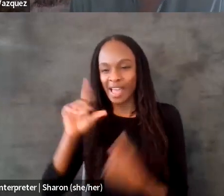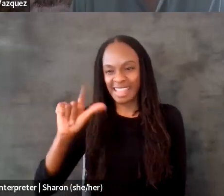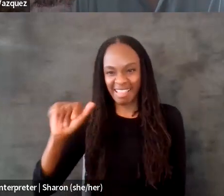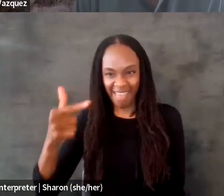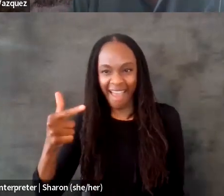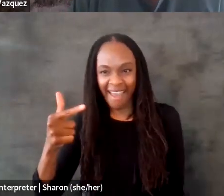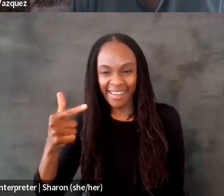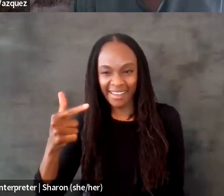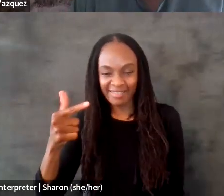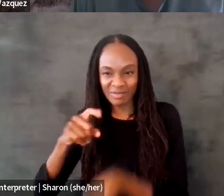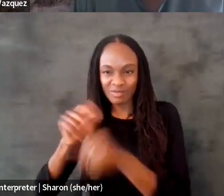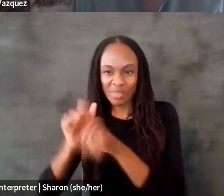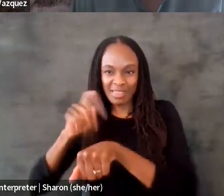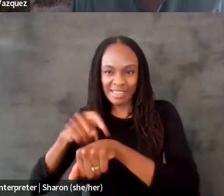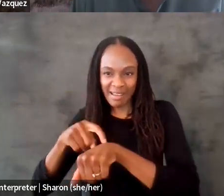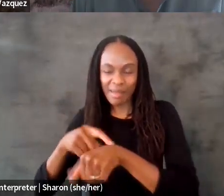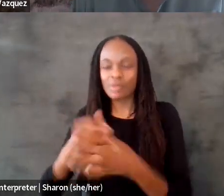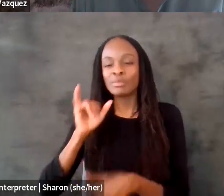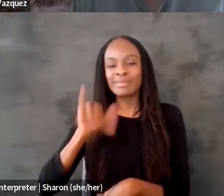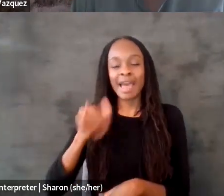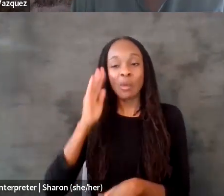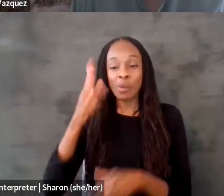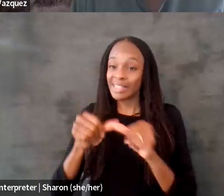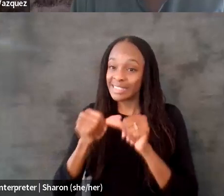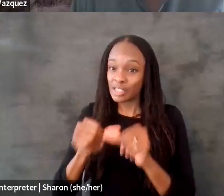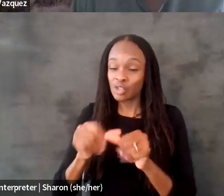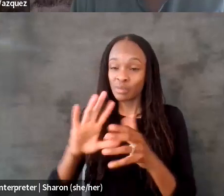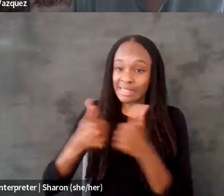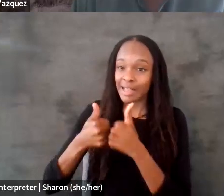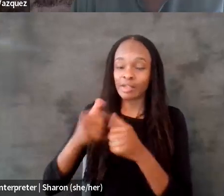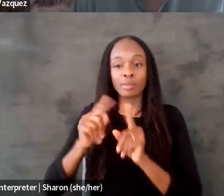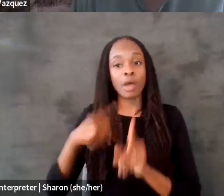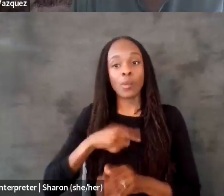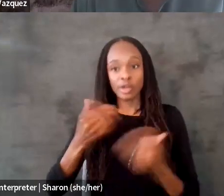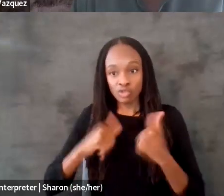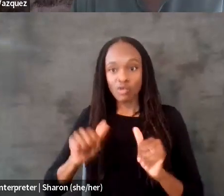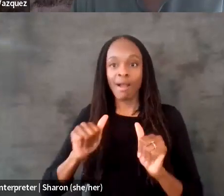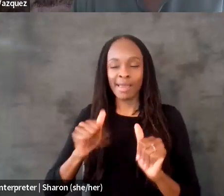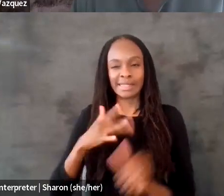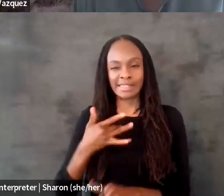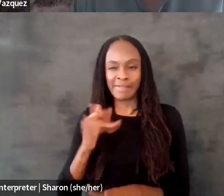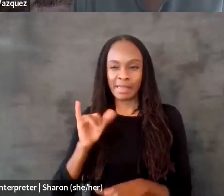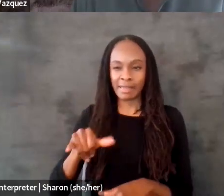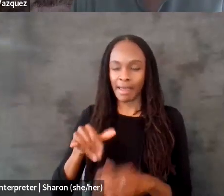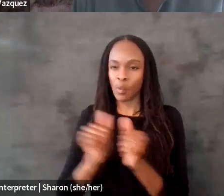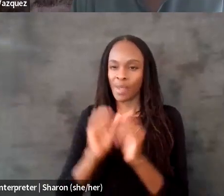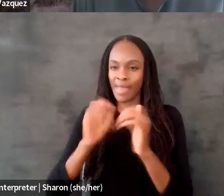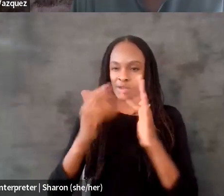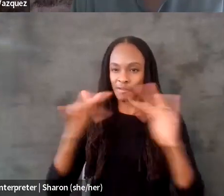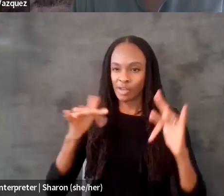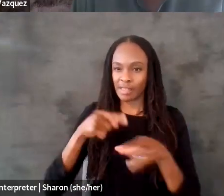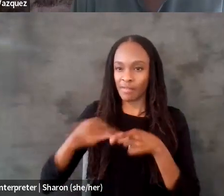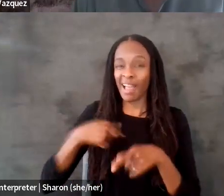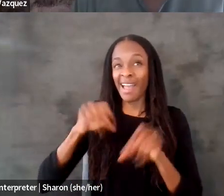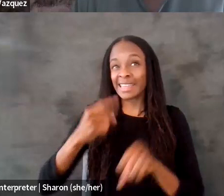that will continue to be a challenge, but it's one that we're trying to fill in terms of diversifying the field. I mean, I can say